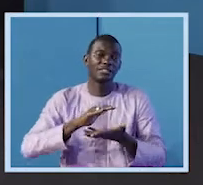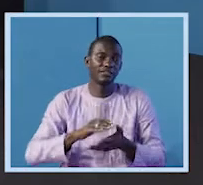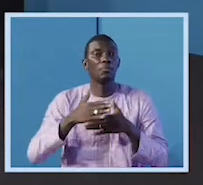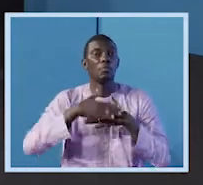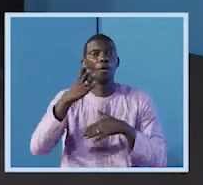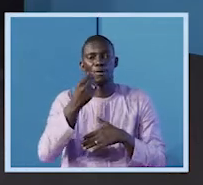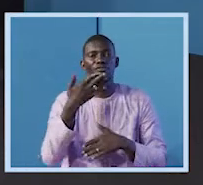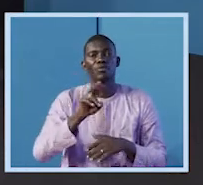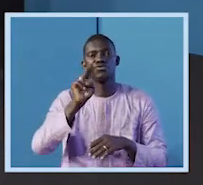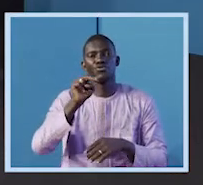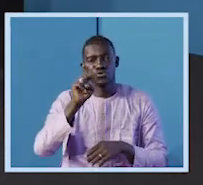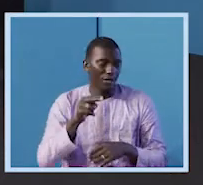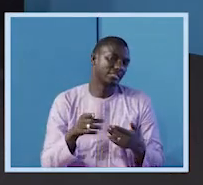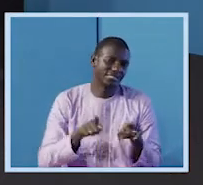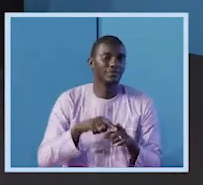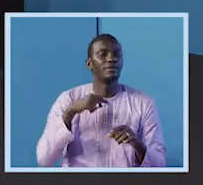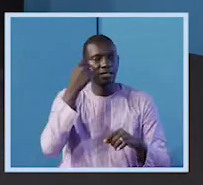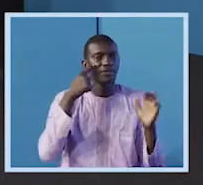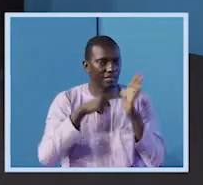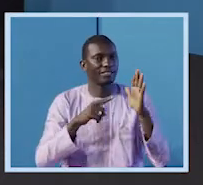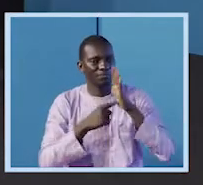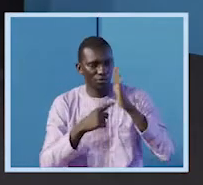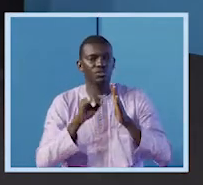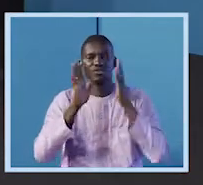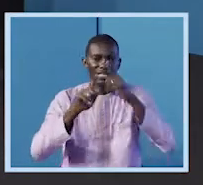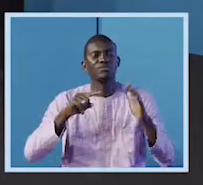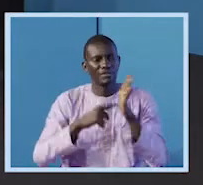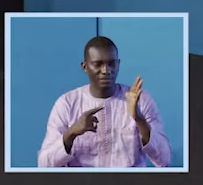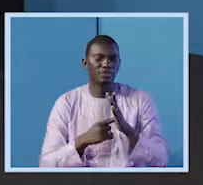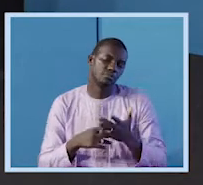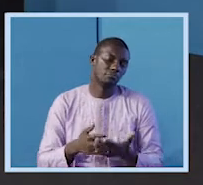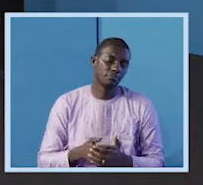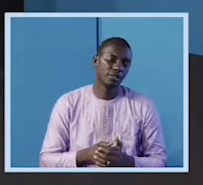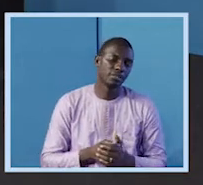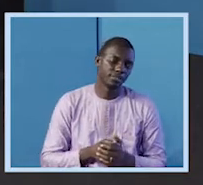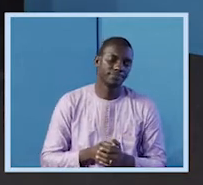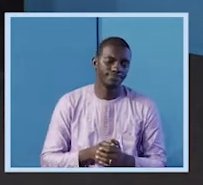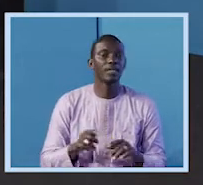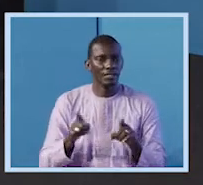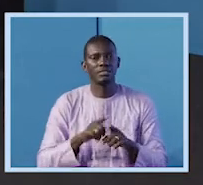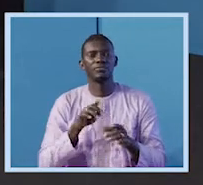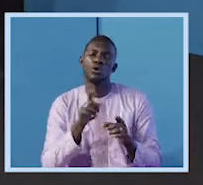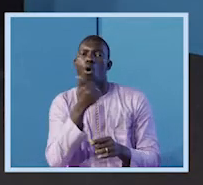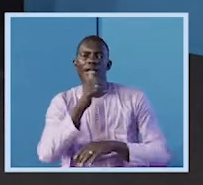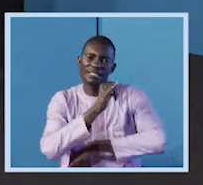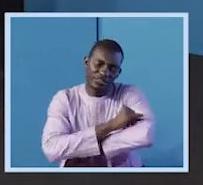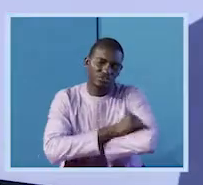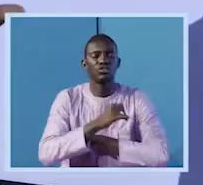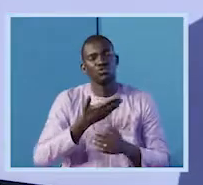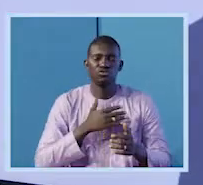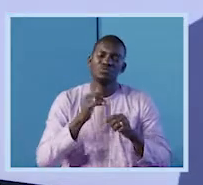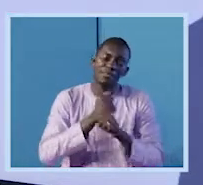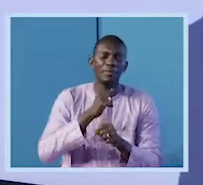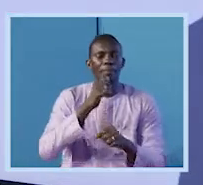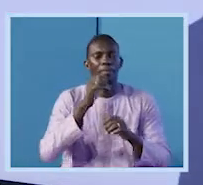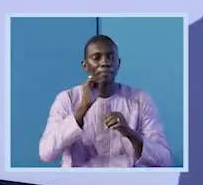office, and UN recognizes the importance of sign language interpreters and other institutions, and you get paid. And we get paid. Exactly. If you